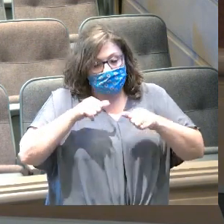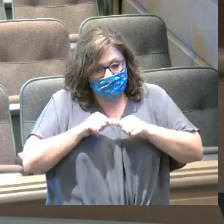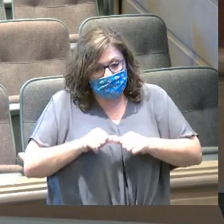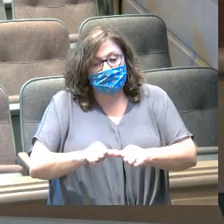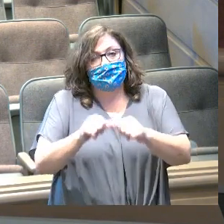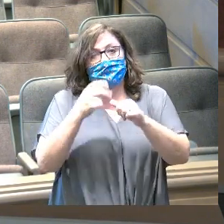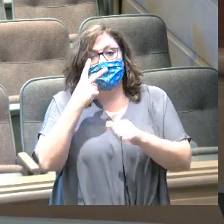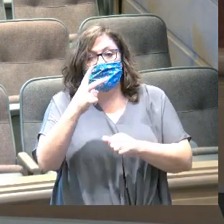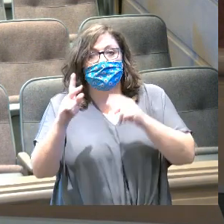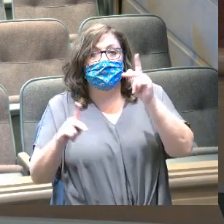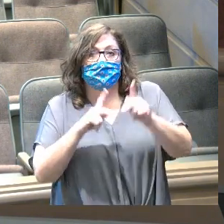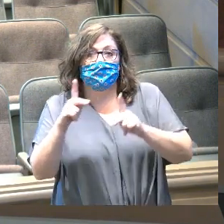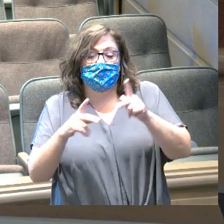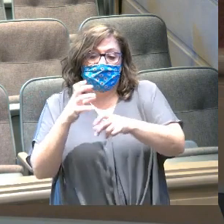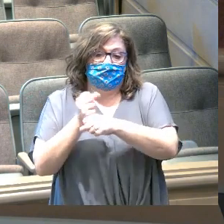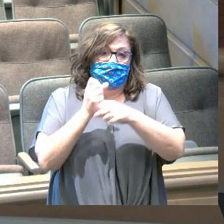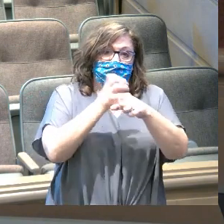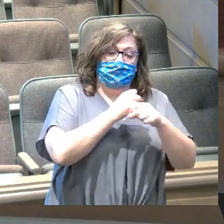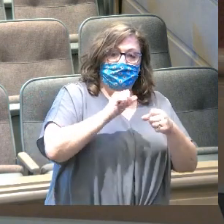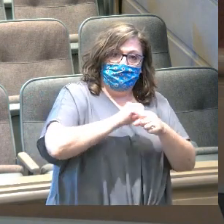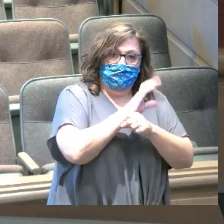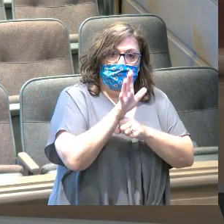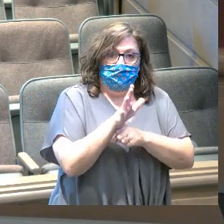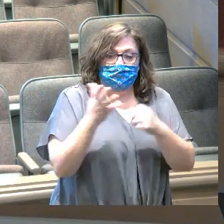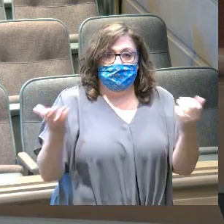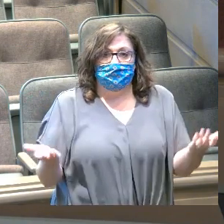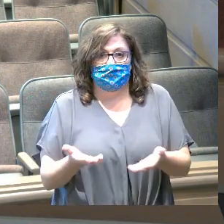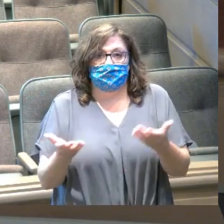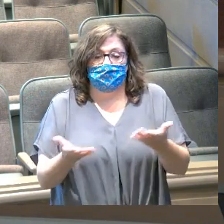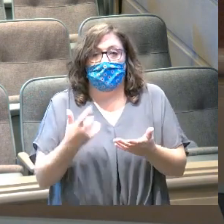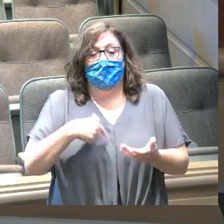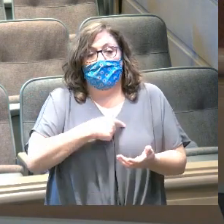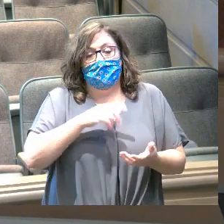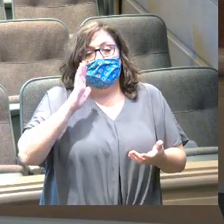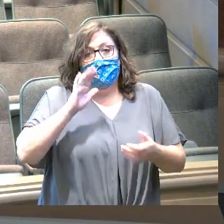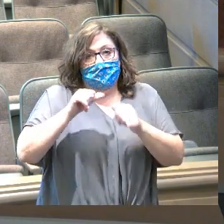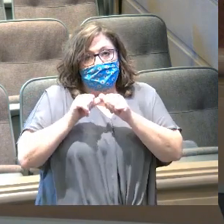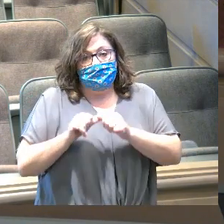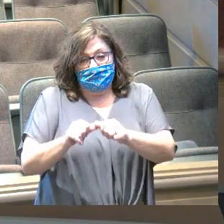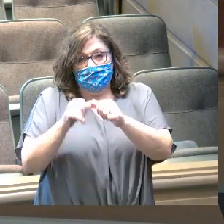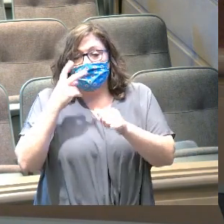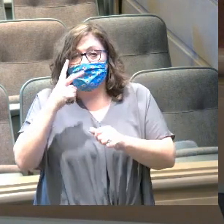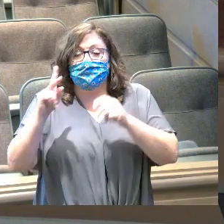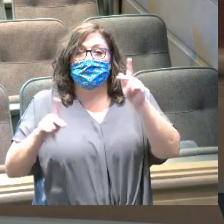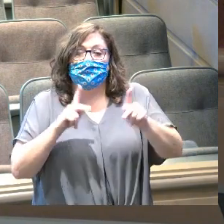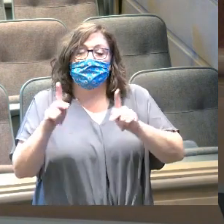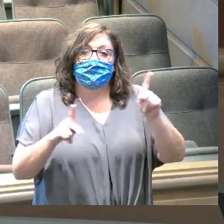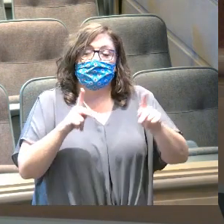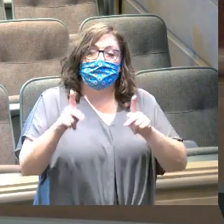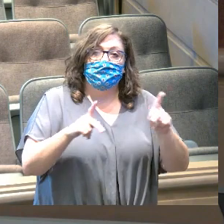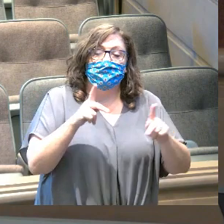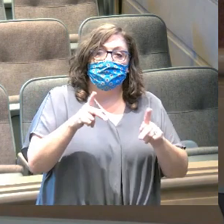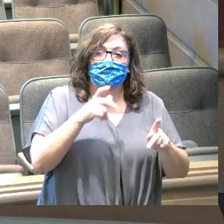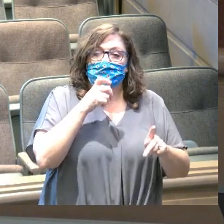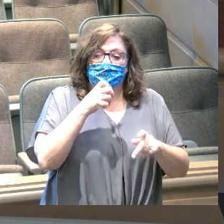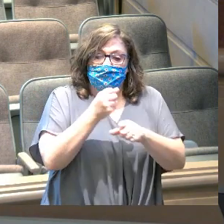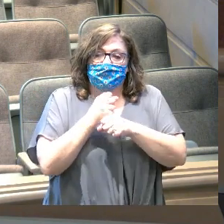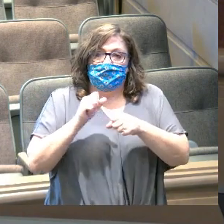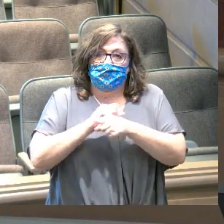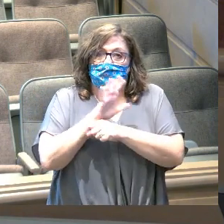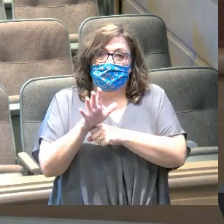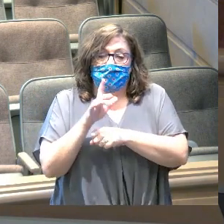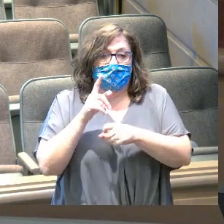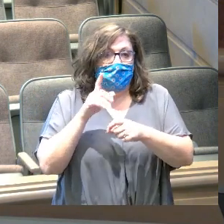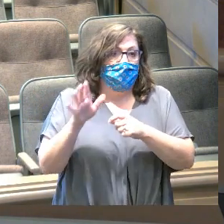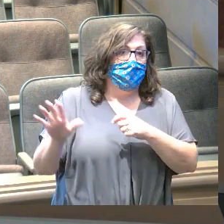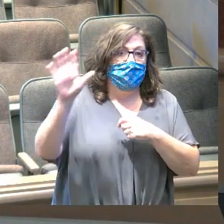people that are going to be infected in this community. We are going to continue to see people that are infected across the state, across